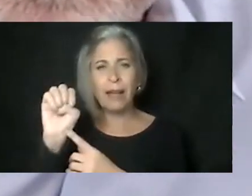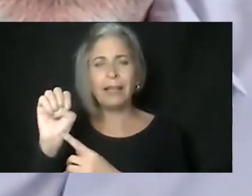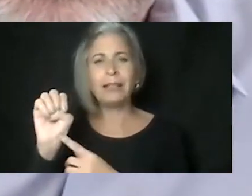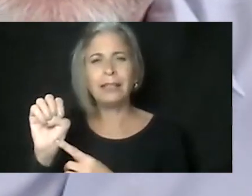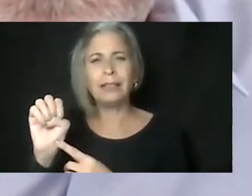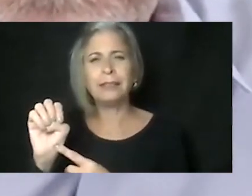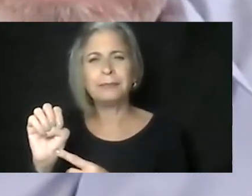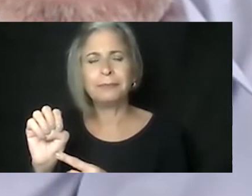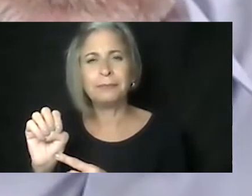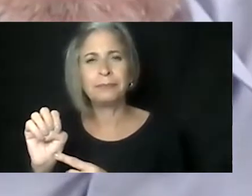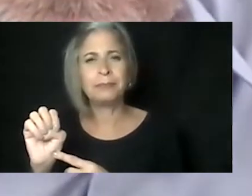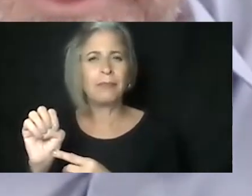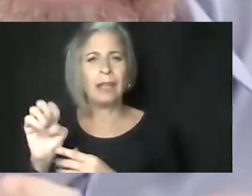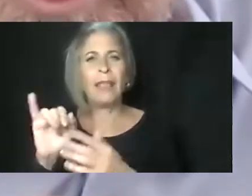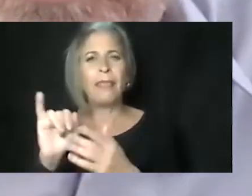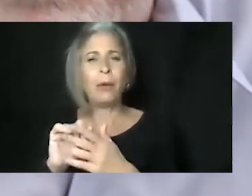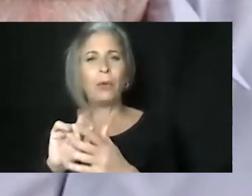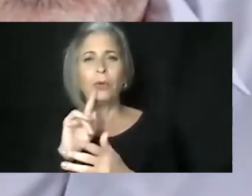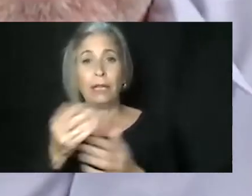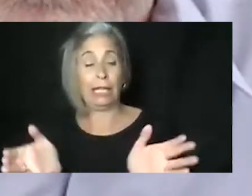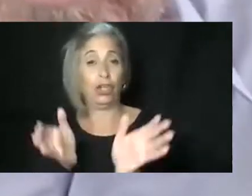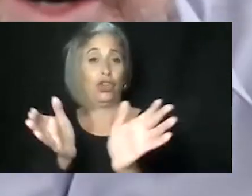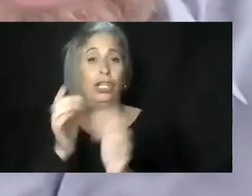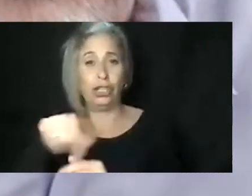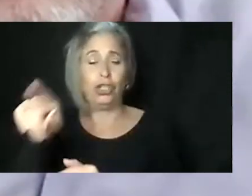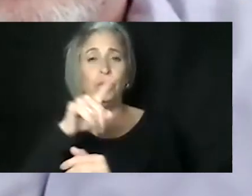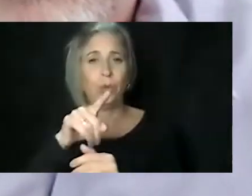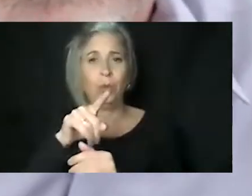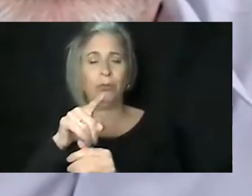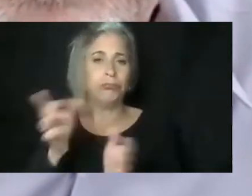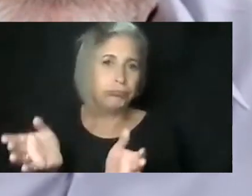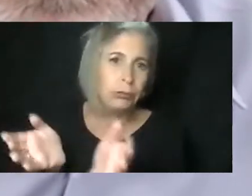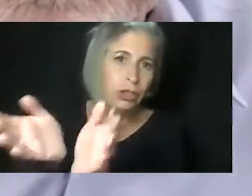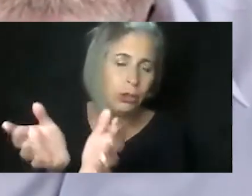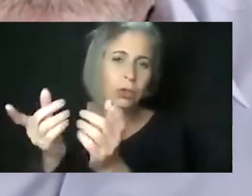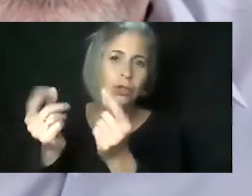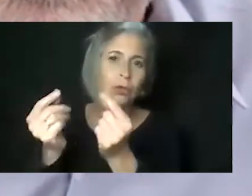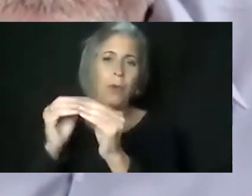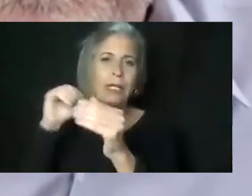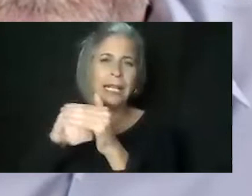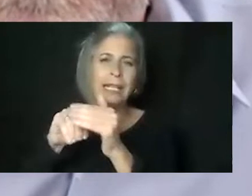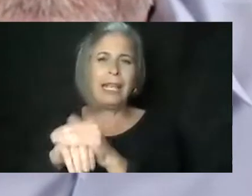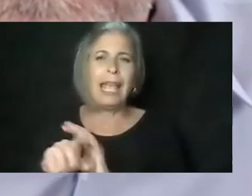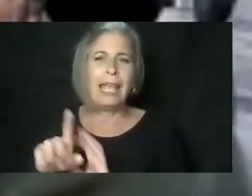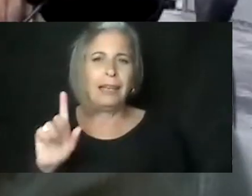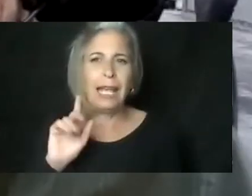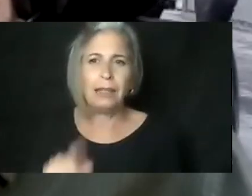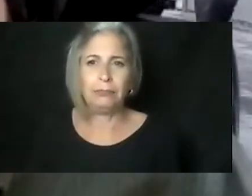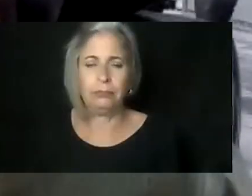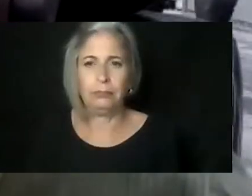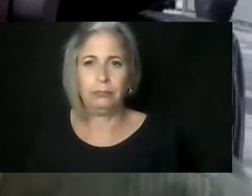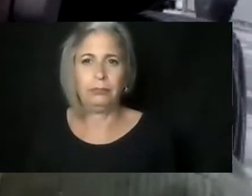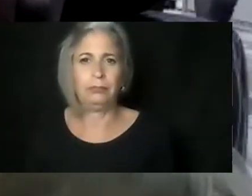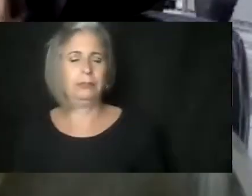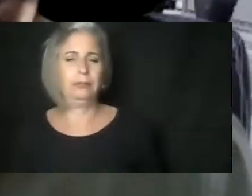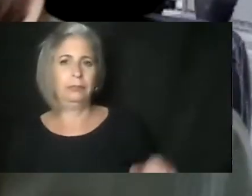percentages, that would actually kind of encourage you or nudge you in the direction of being more accessible. Well,